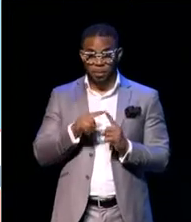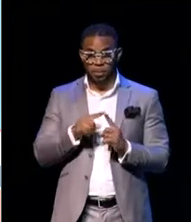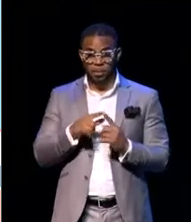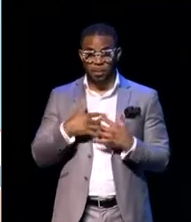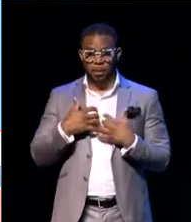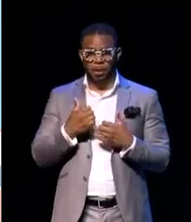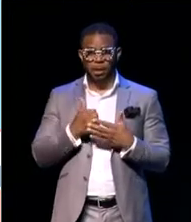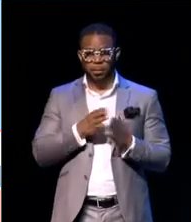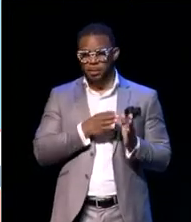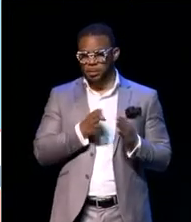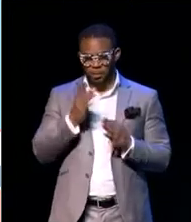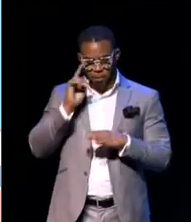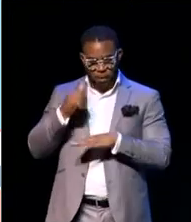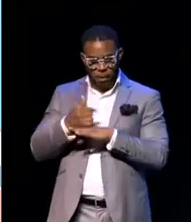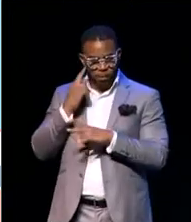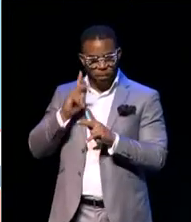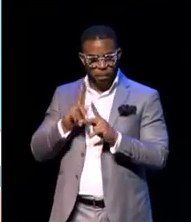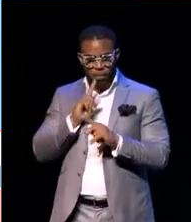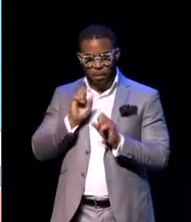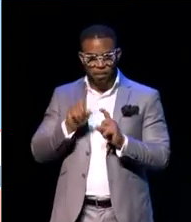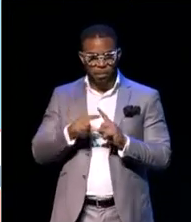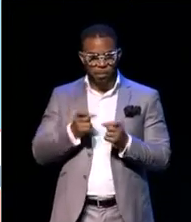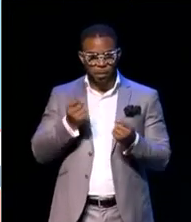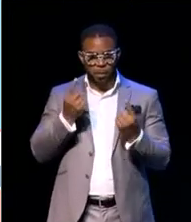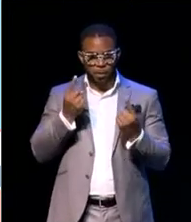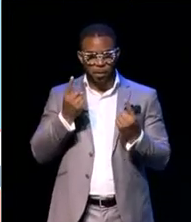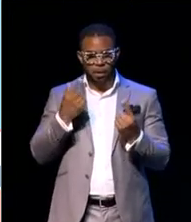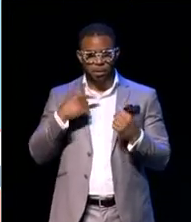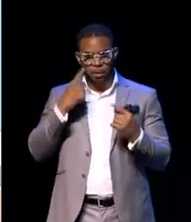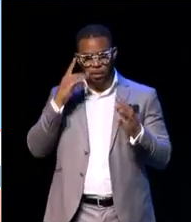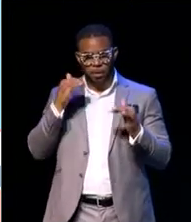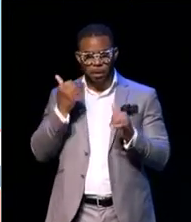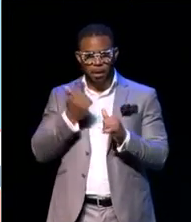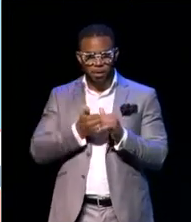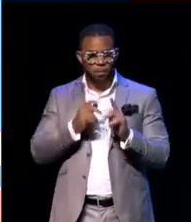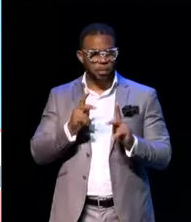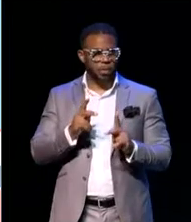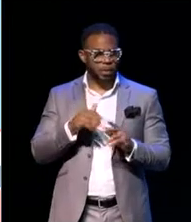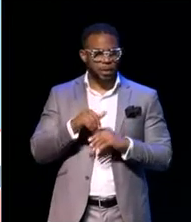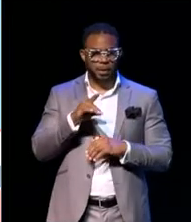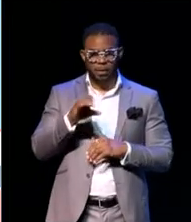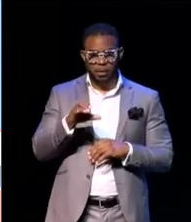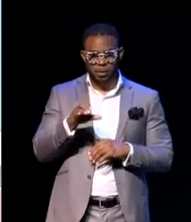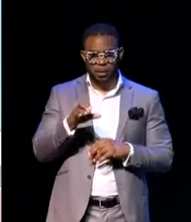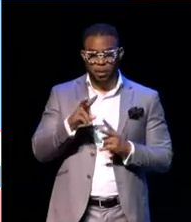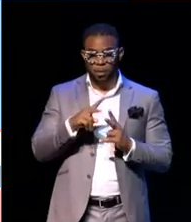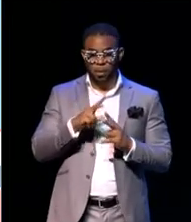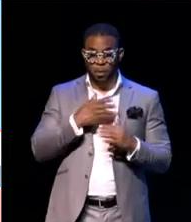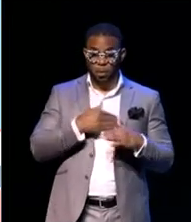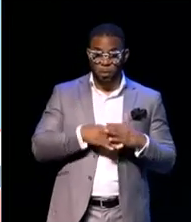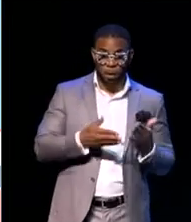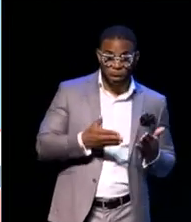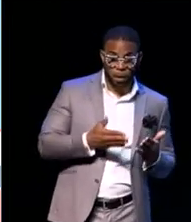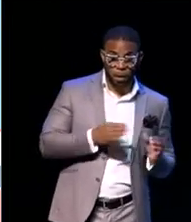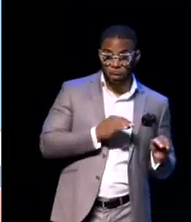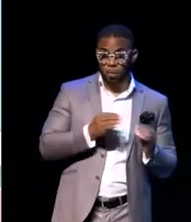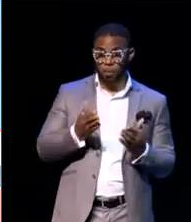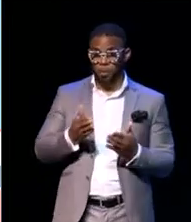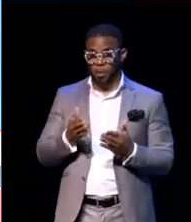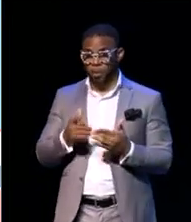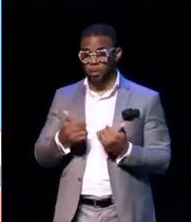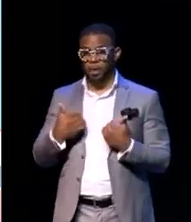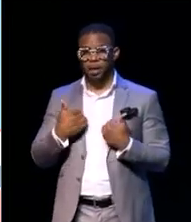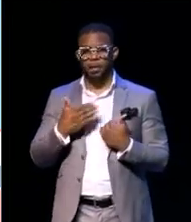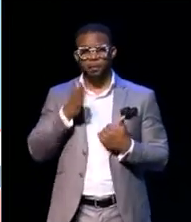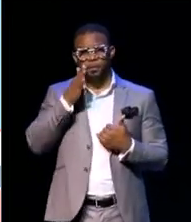to help shift the mindset for people to be able to understand that we expect every person in D.C., whether they were born here or moved here, to